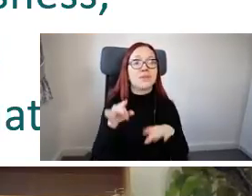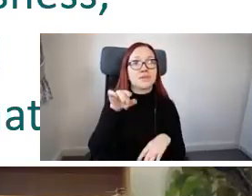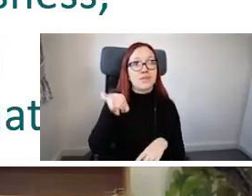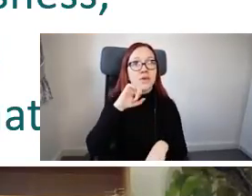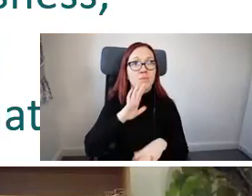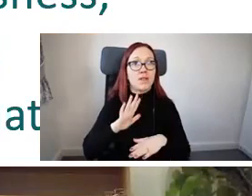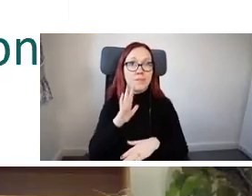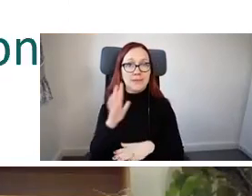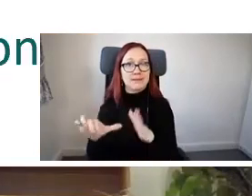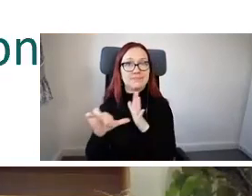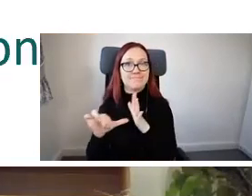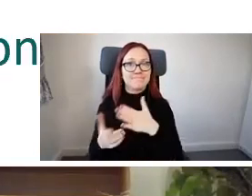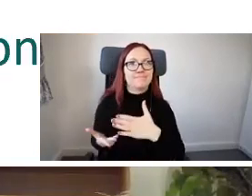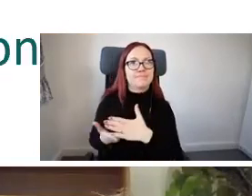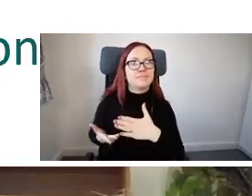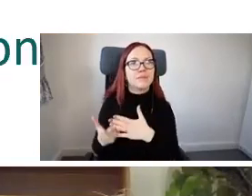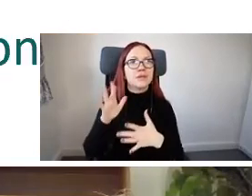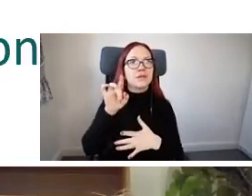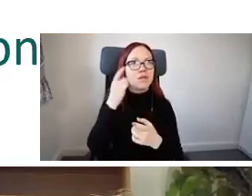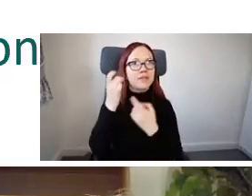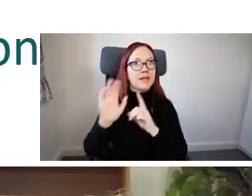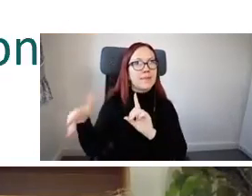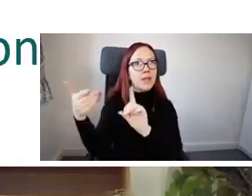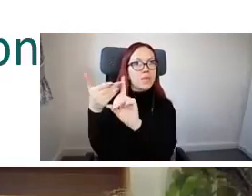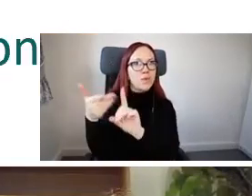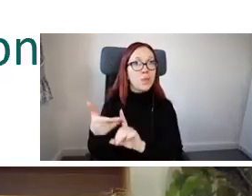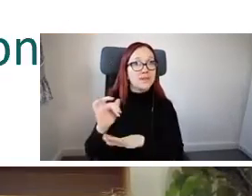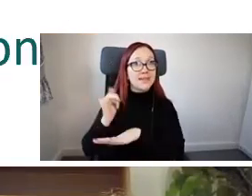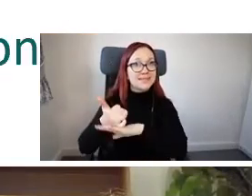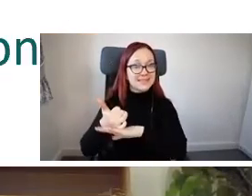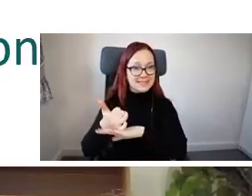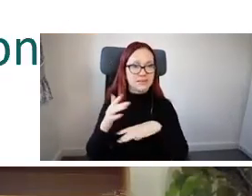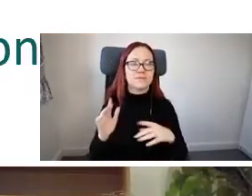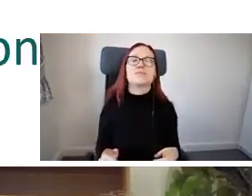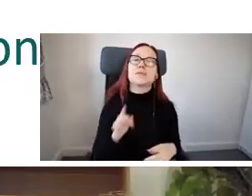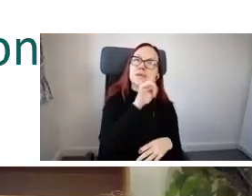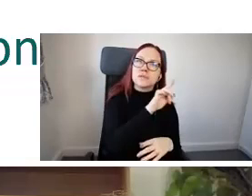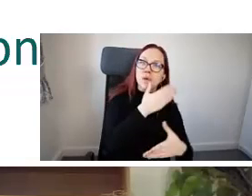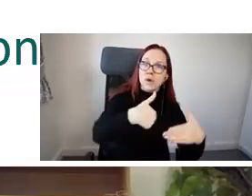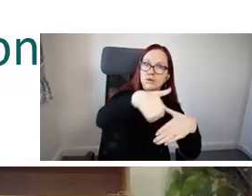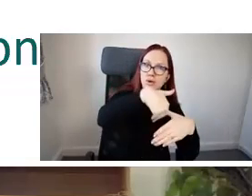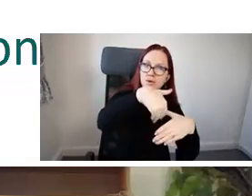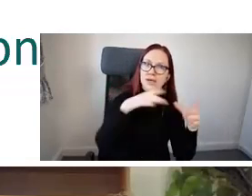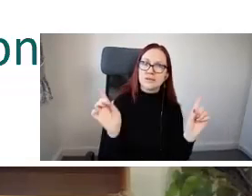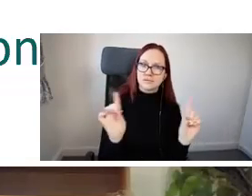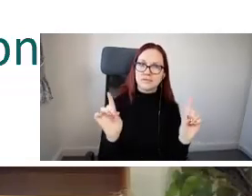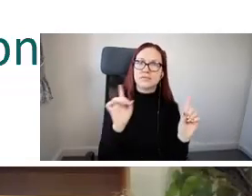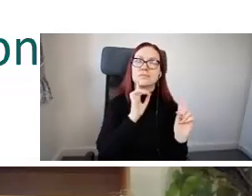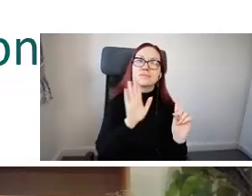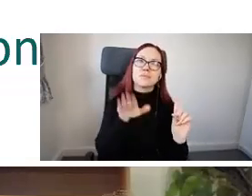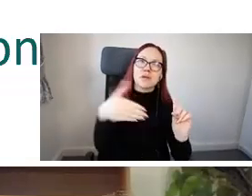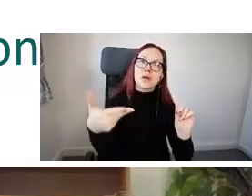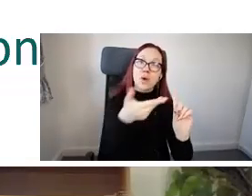of a relationship. In what contexts? So the included studies suggested that goal setting was